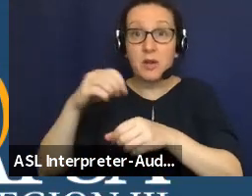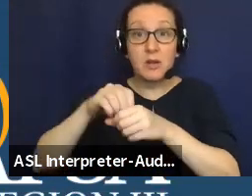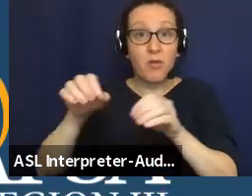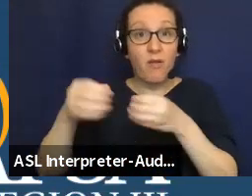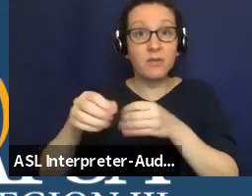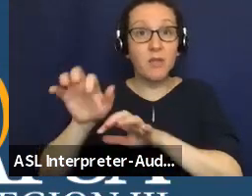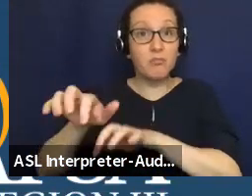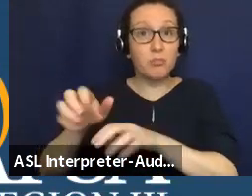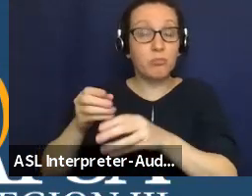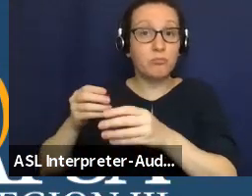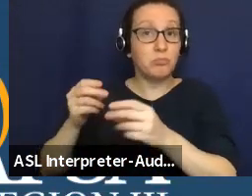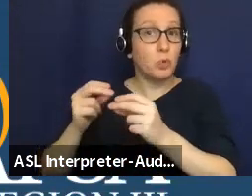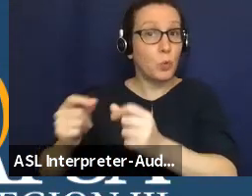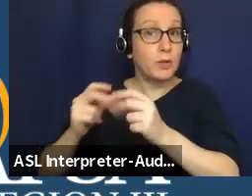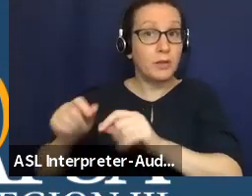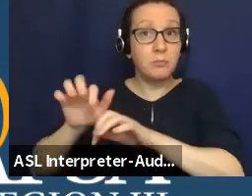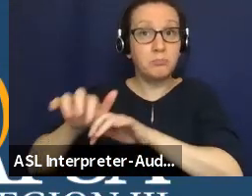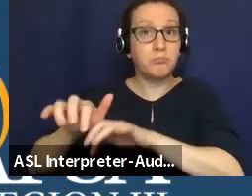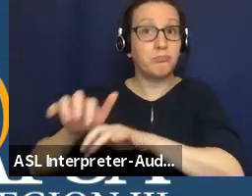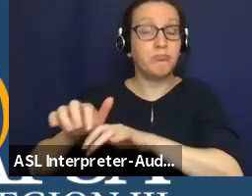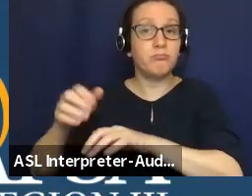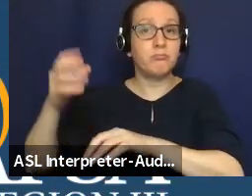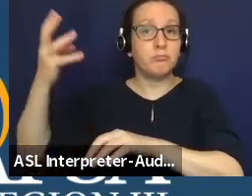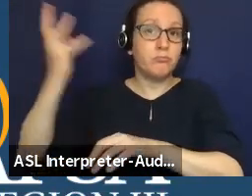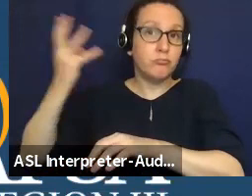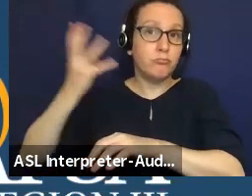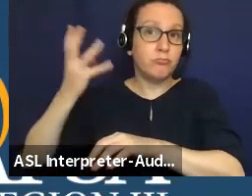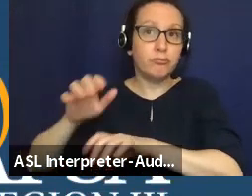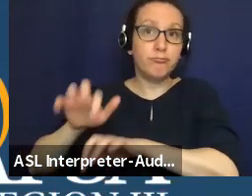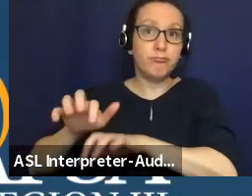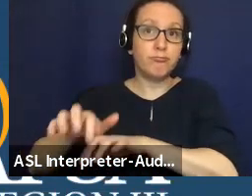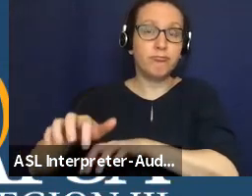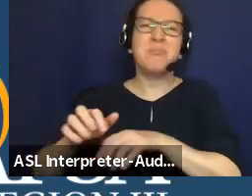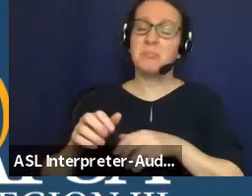type efficiently, then that could be, yeah, another alternative.